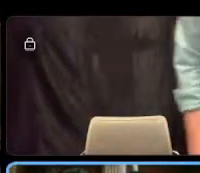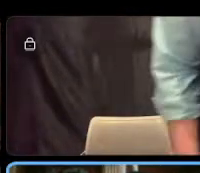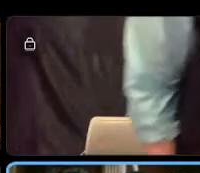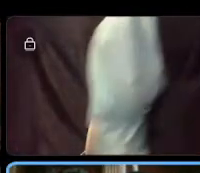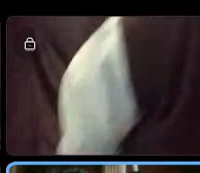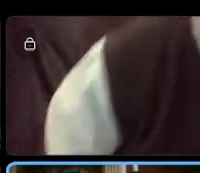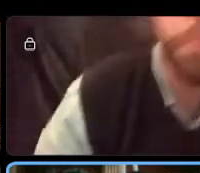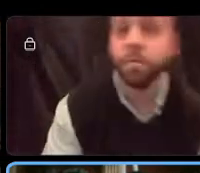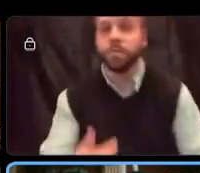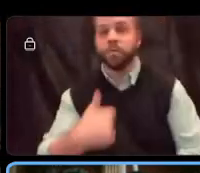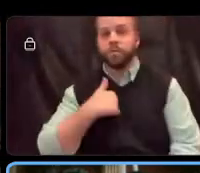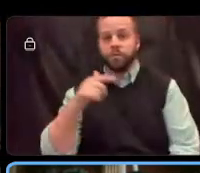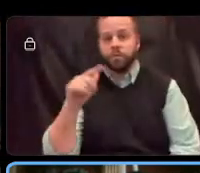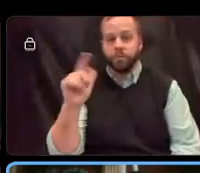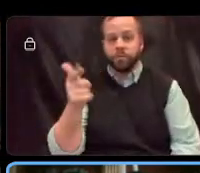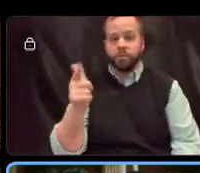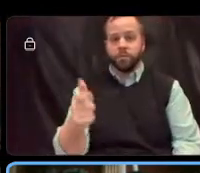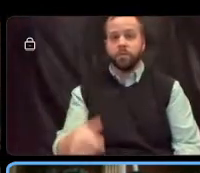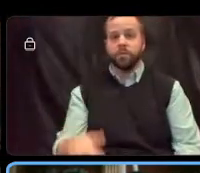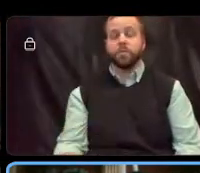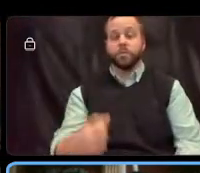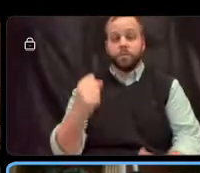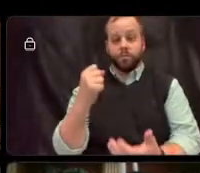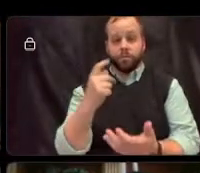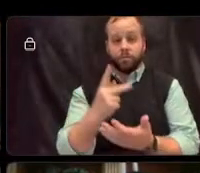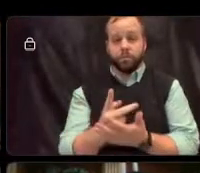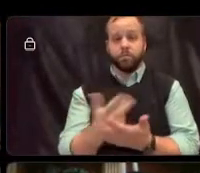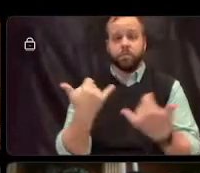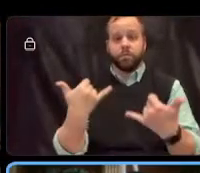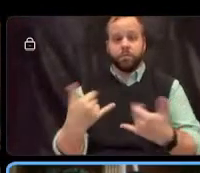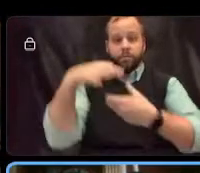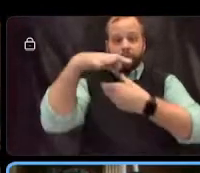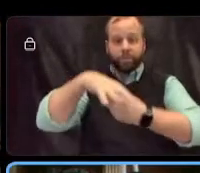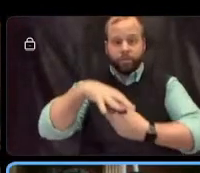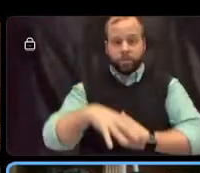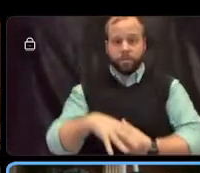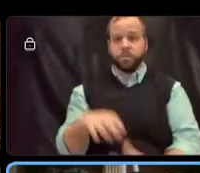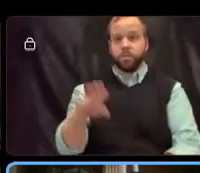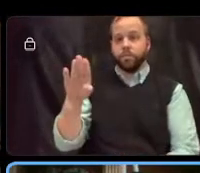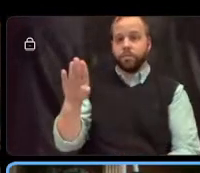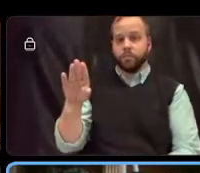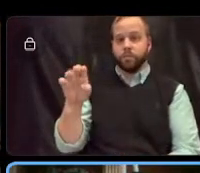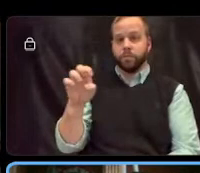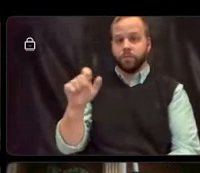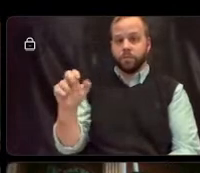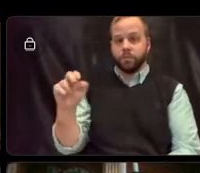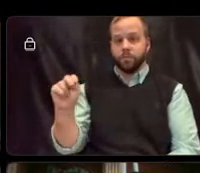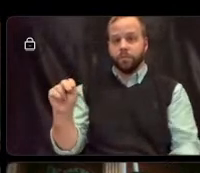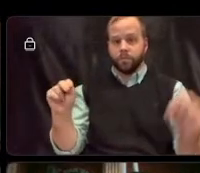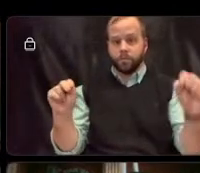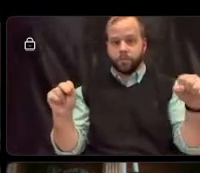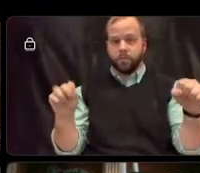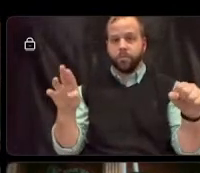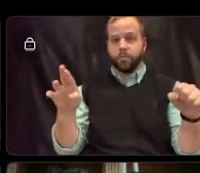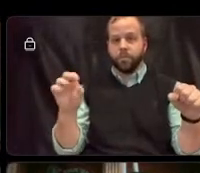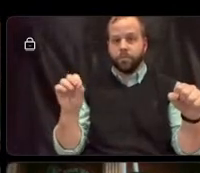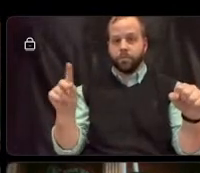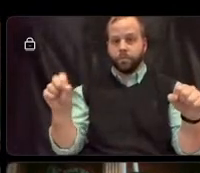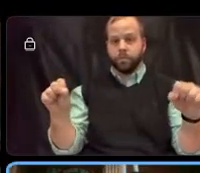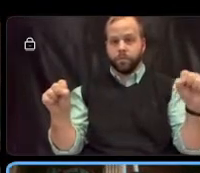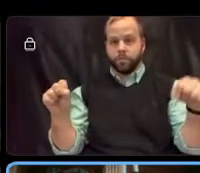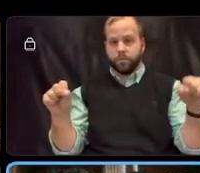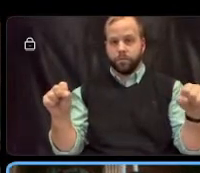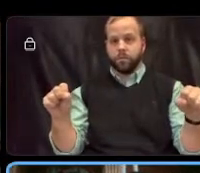Second. Second. Okay, moved and seconded for the approval. Ready for the roll call vote? Benton, Yes. Brooks, Yes.